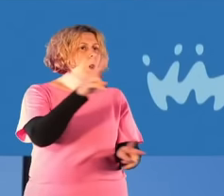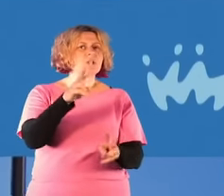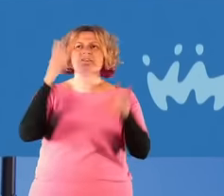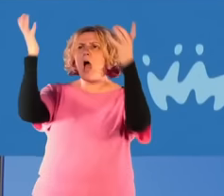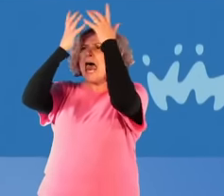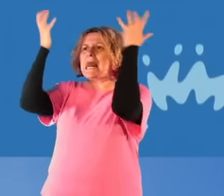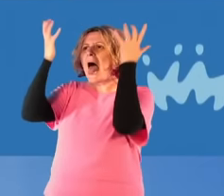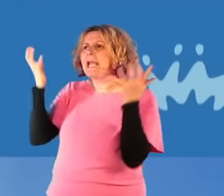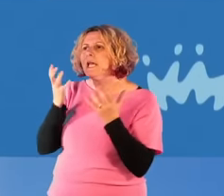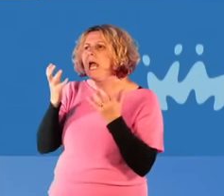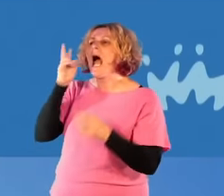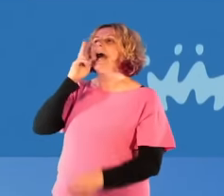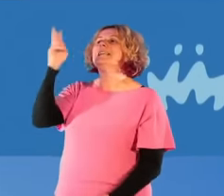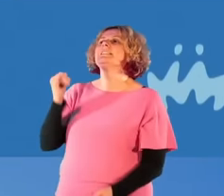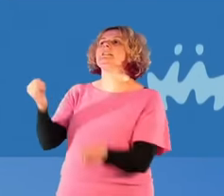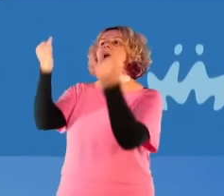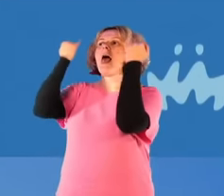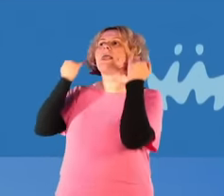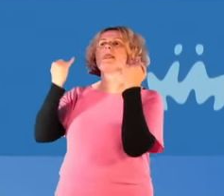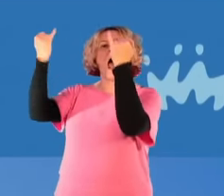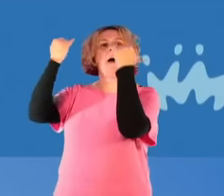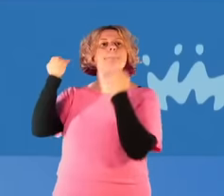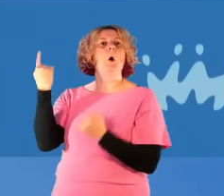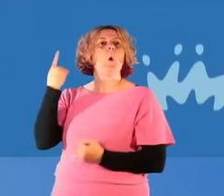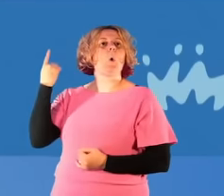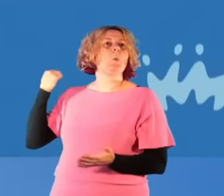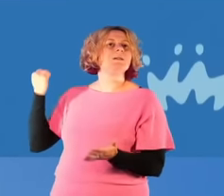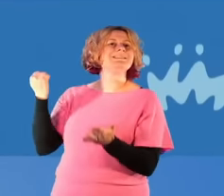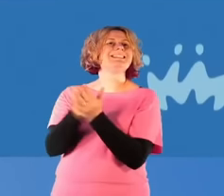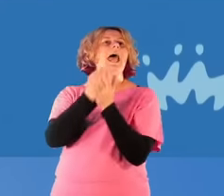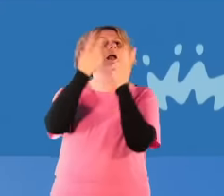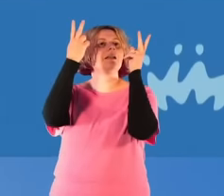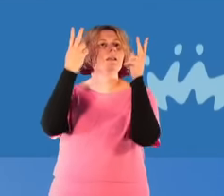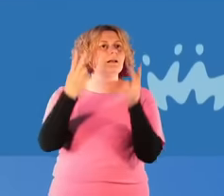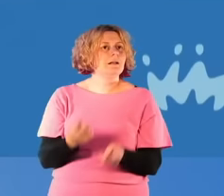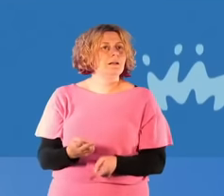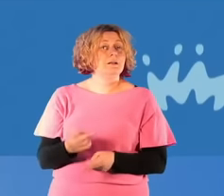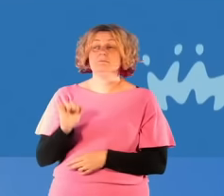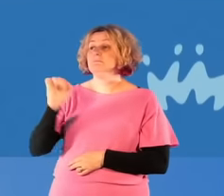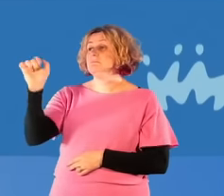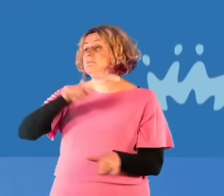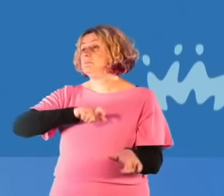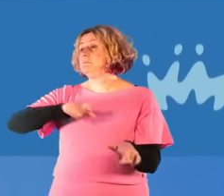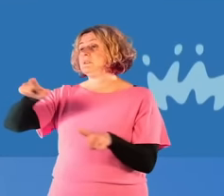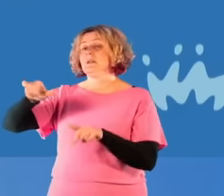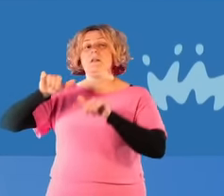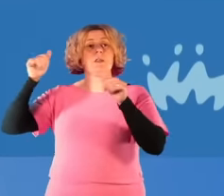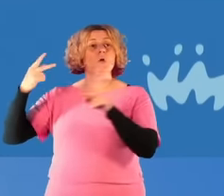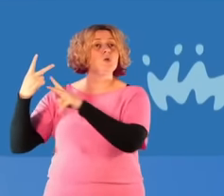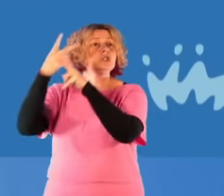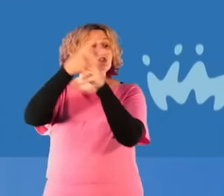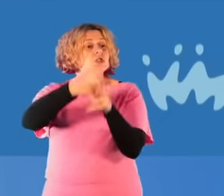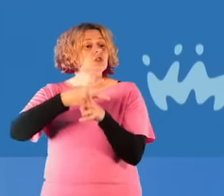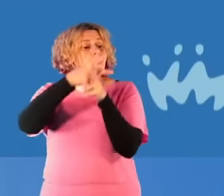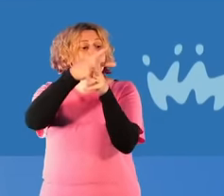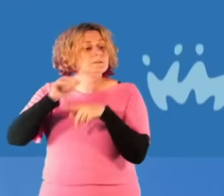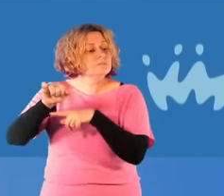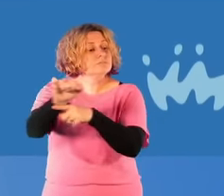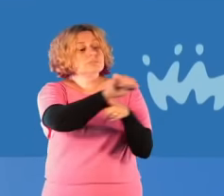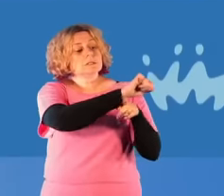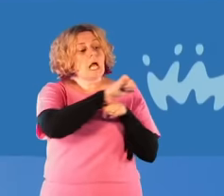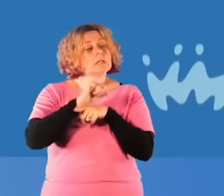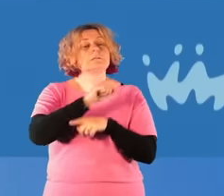slain. He's still the Good Shepherd. He still guards his people. He still knows them. He still loves them. He still protects